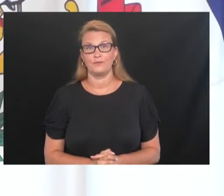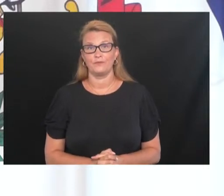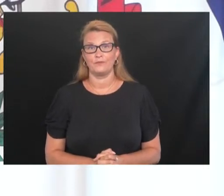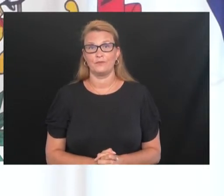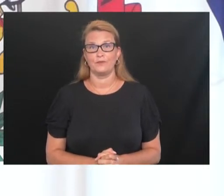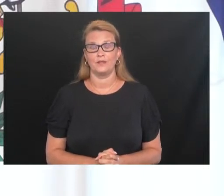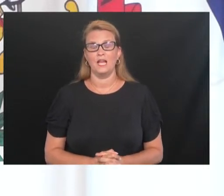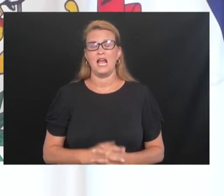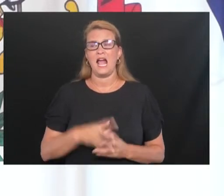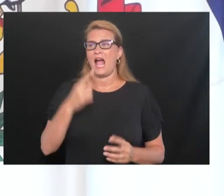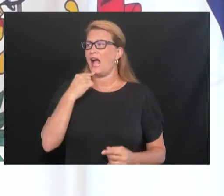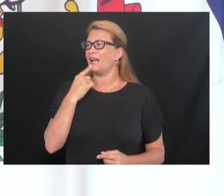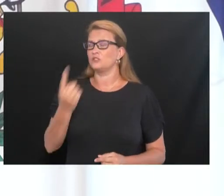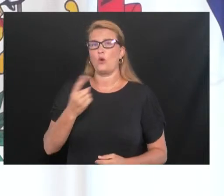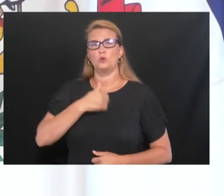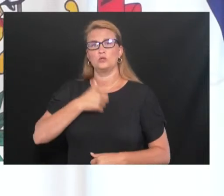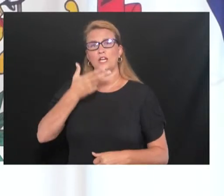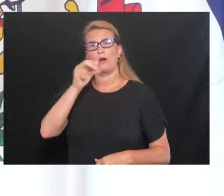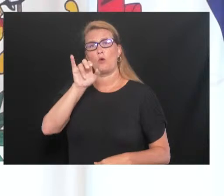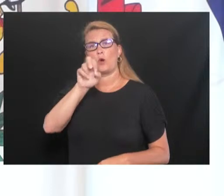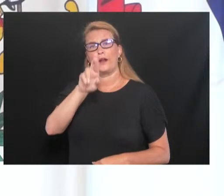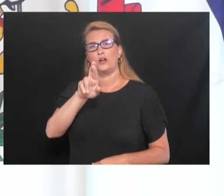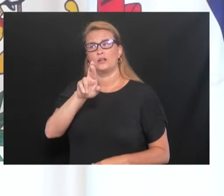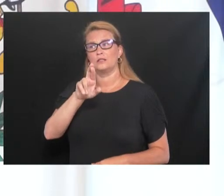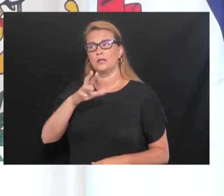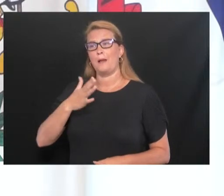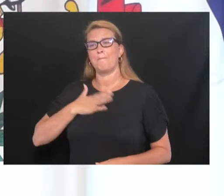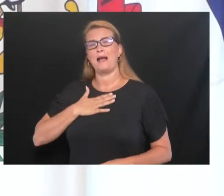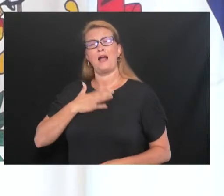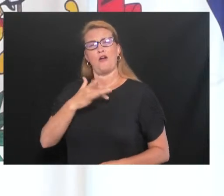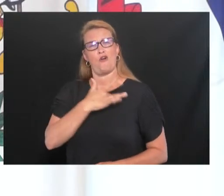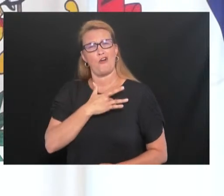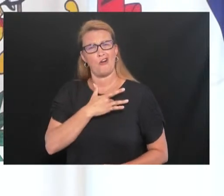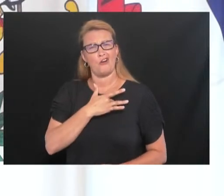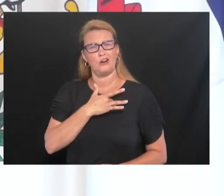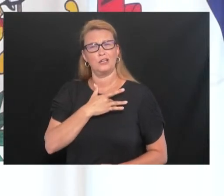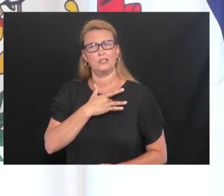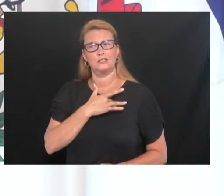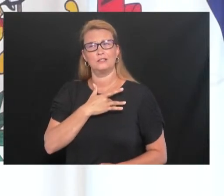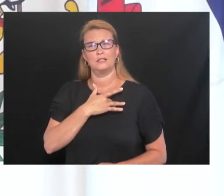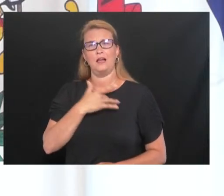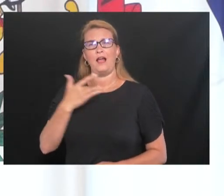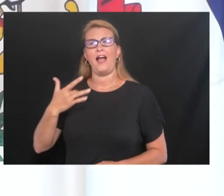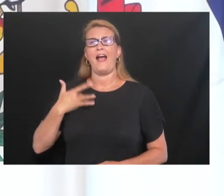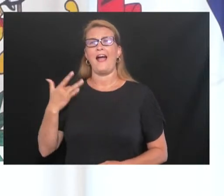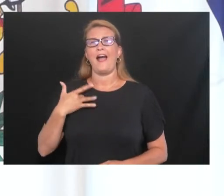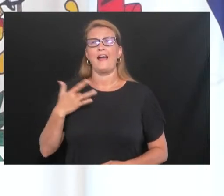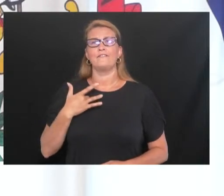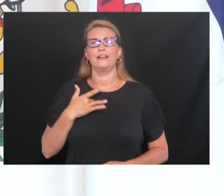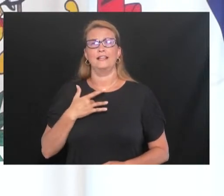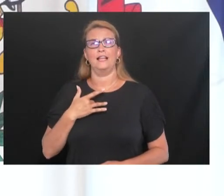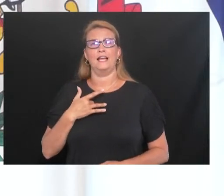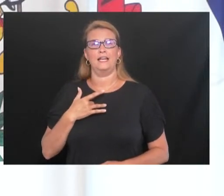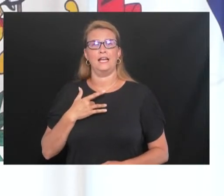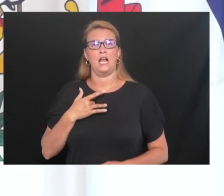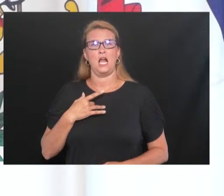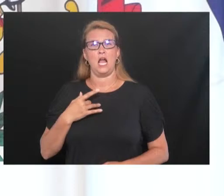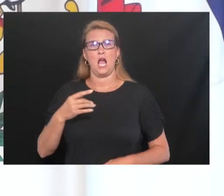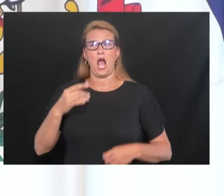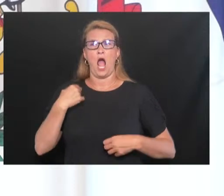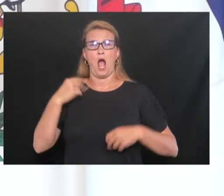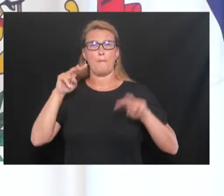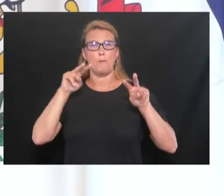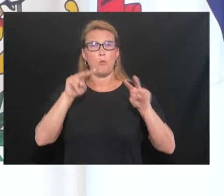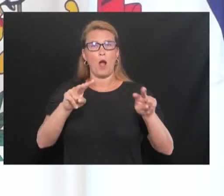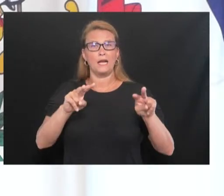heart, I believe, I've got my gun up, I've got my safety off, and I've got my finger on the trigger, and